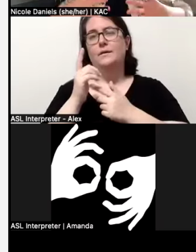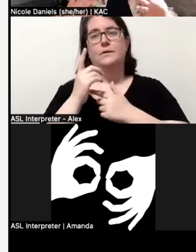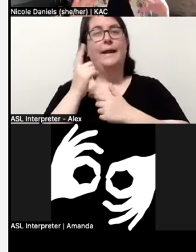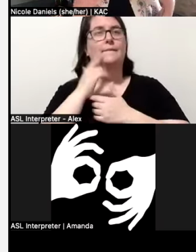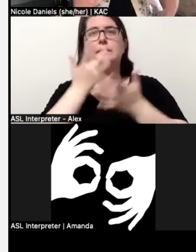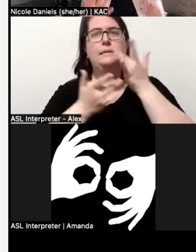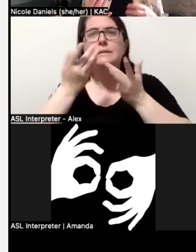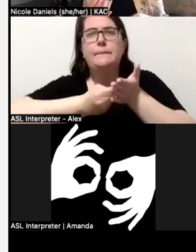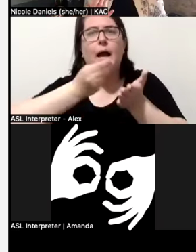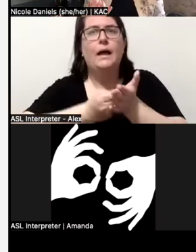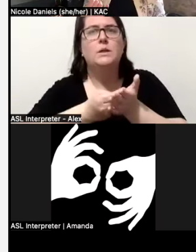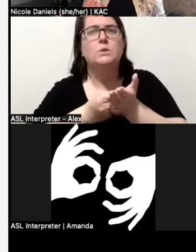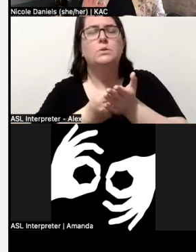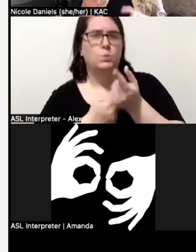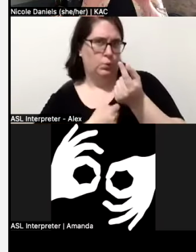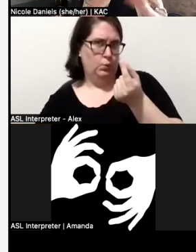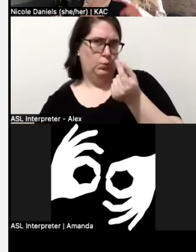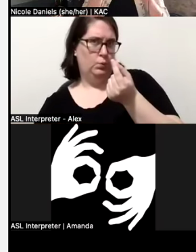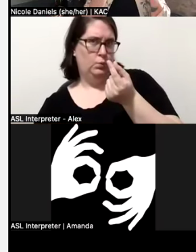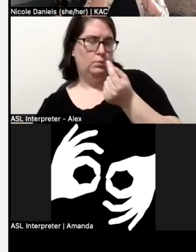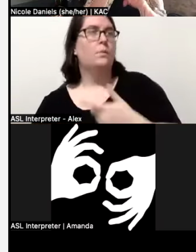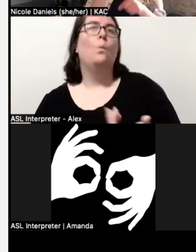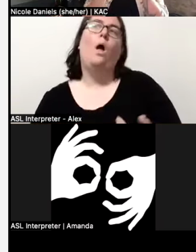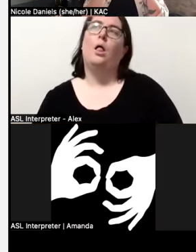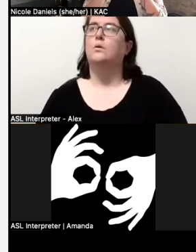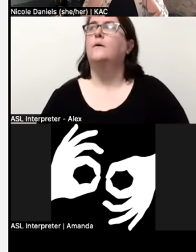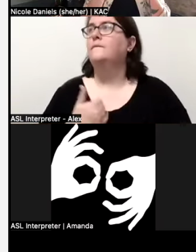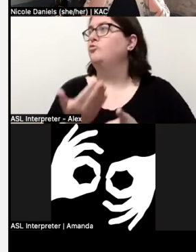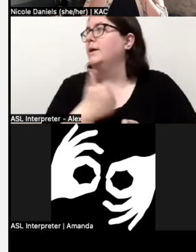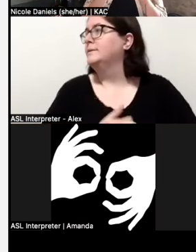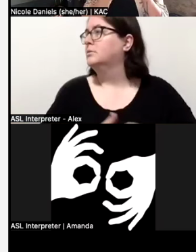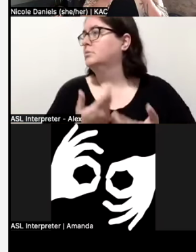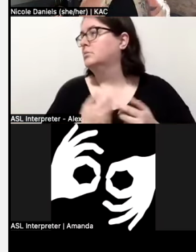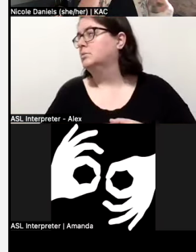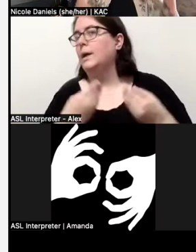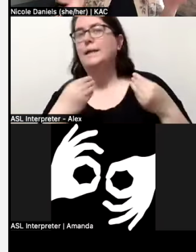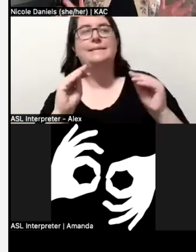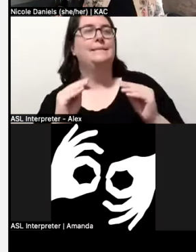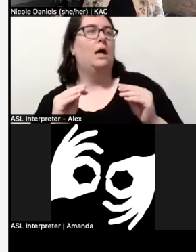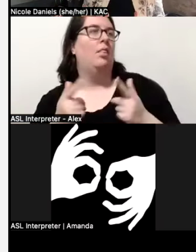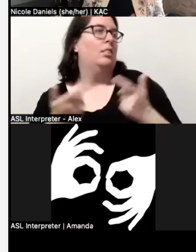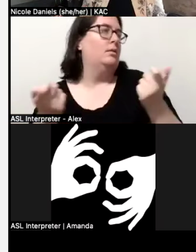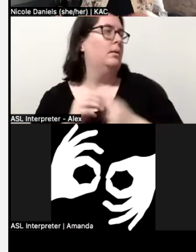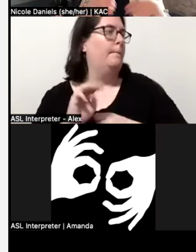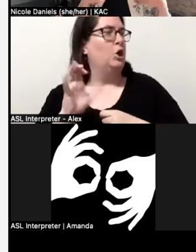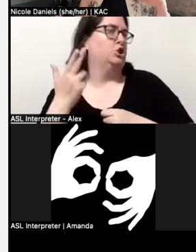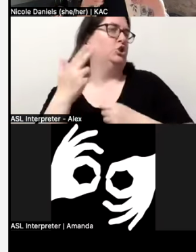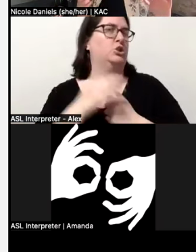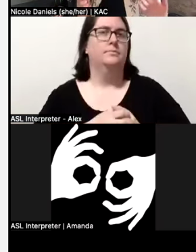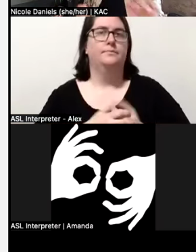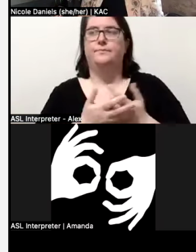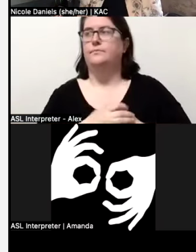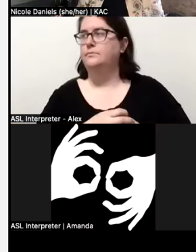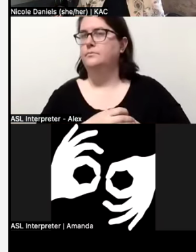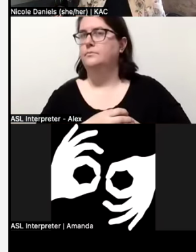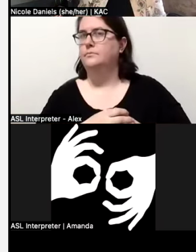We don't want to see, oh, we'll do fundraising, we'll sell merch, we'll do this and that, and, a whole big list, you're better